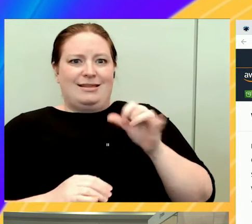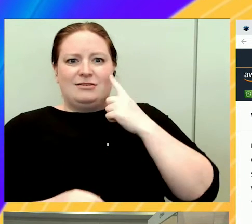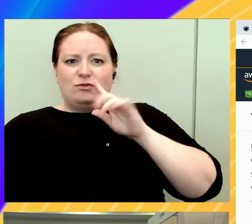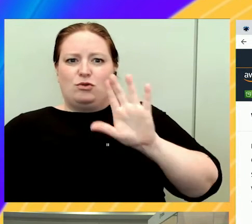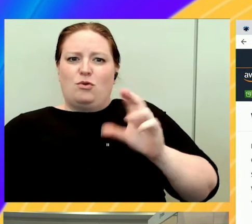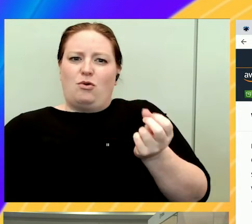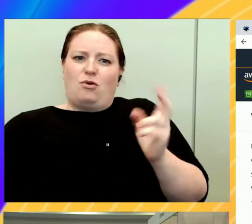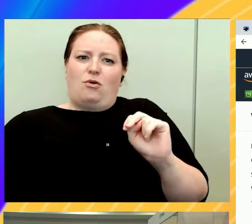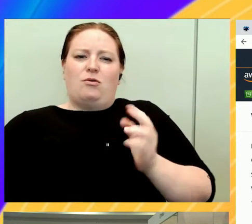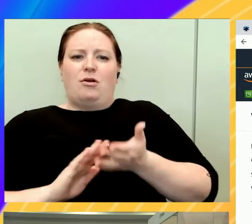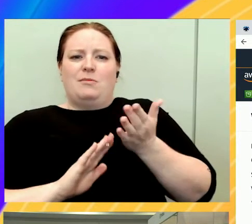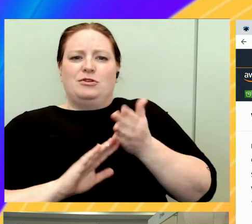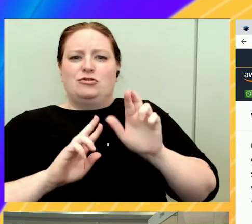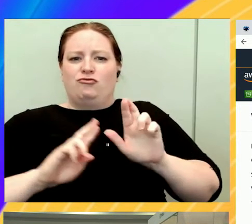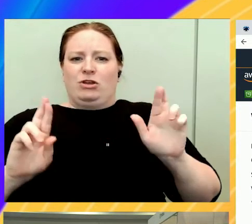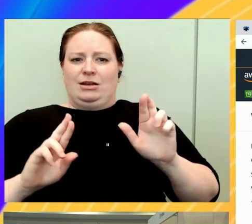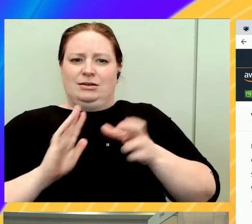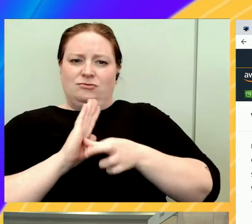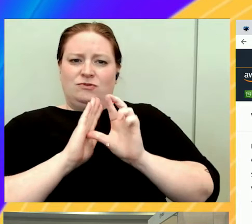Wonderful.